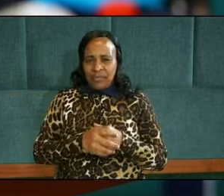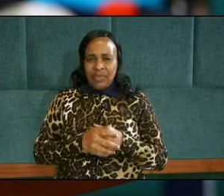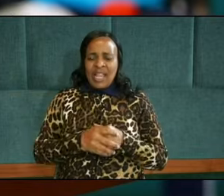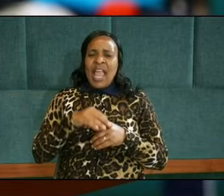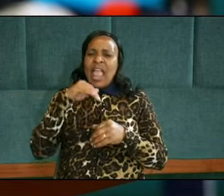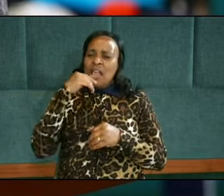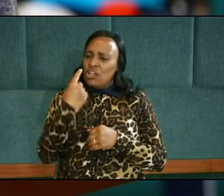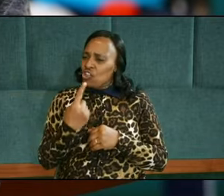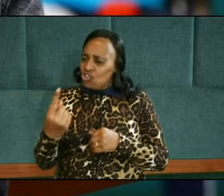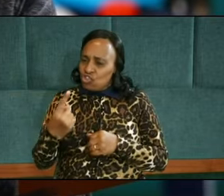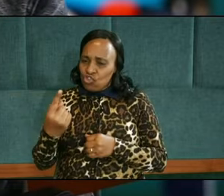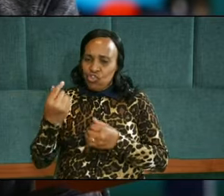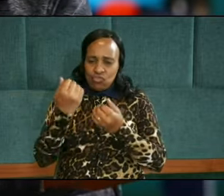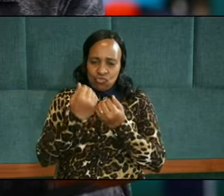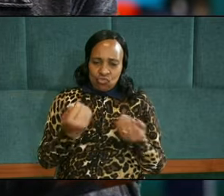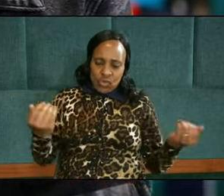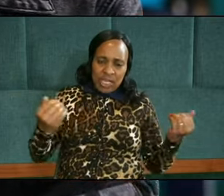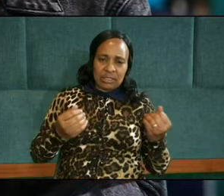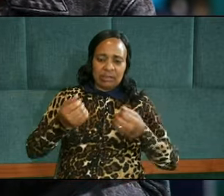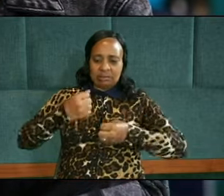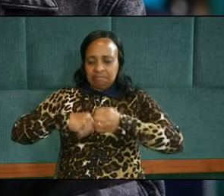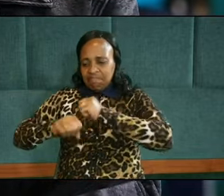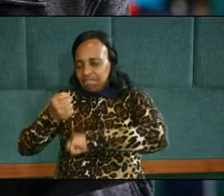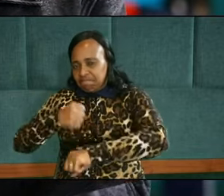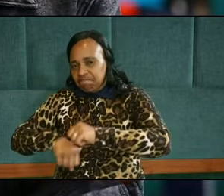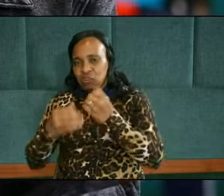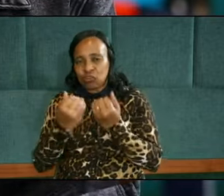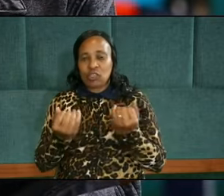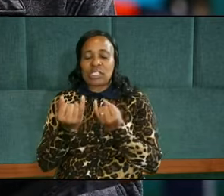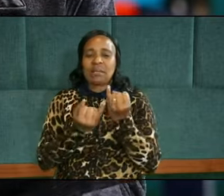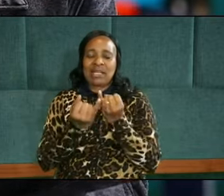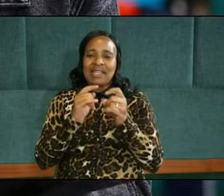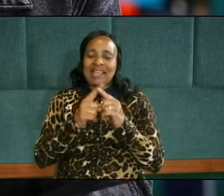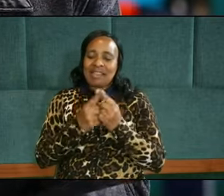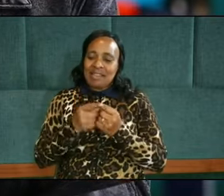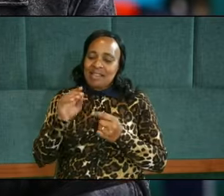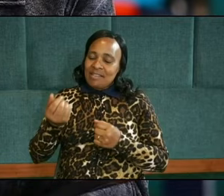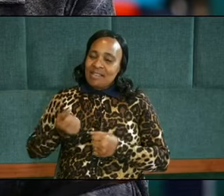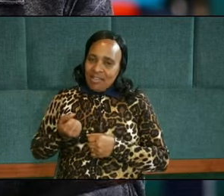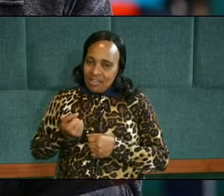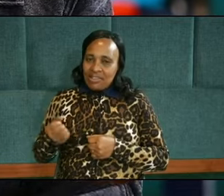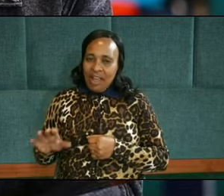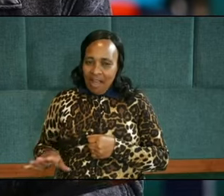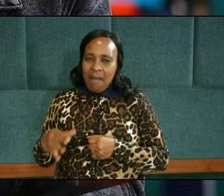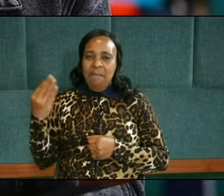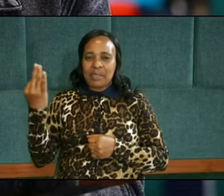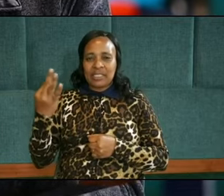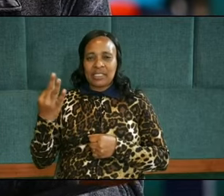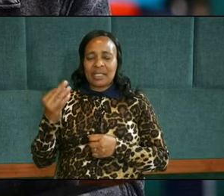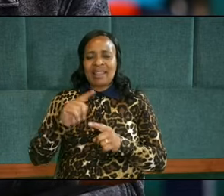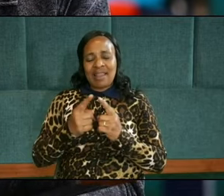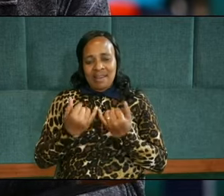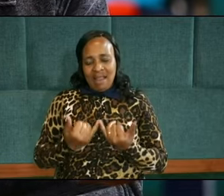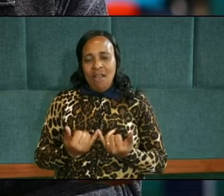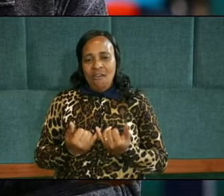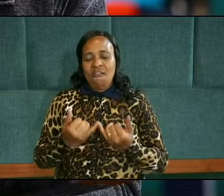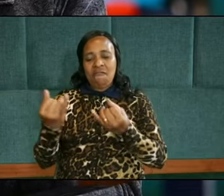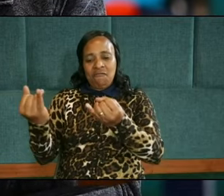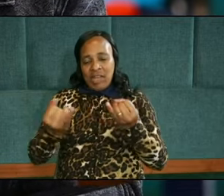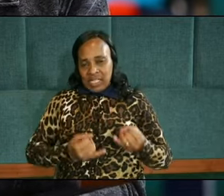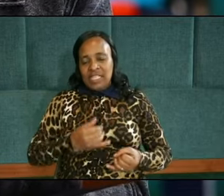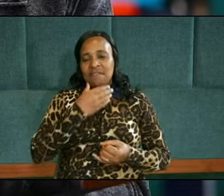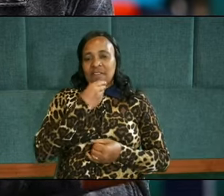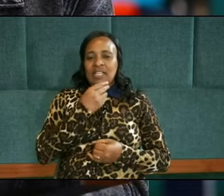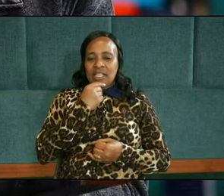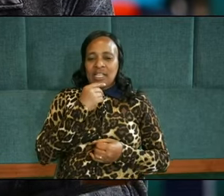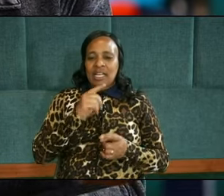Every children will participate in the children's Sabbath, and Mefuma will preach. She came to her father and invited him,